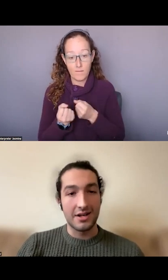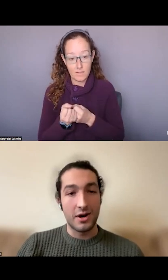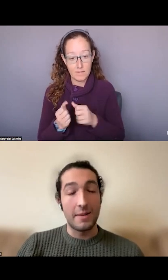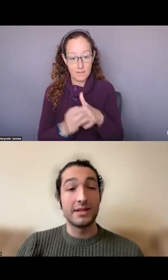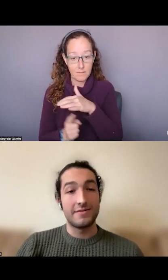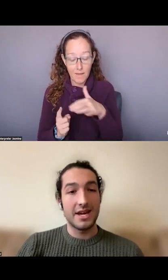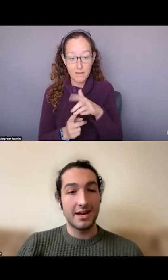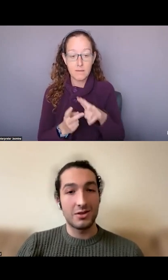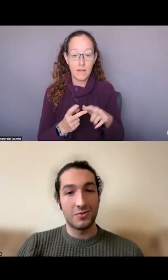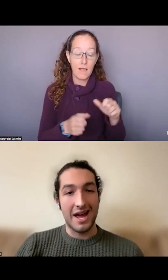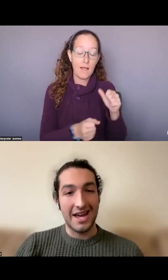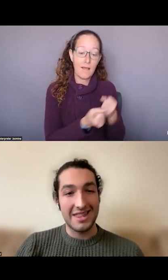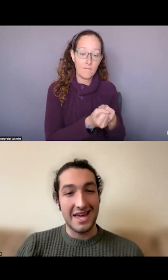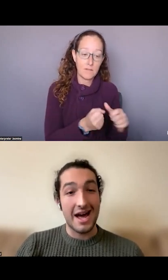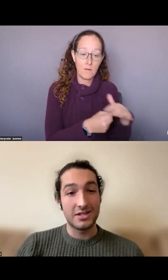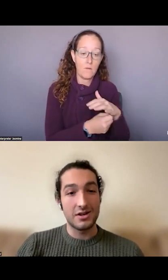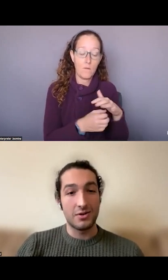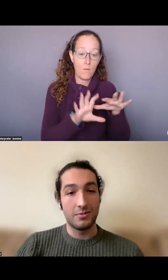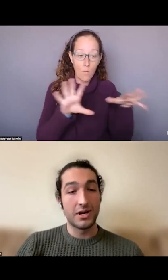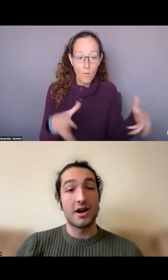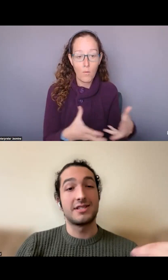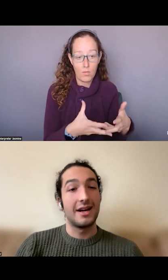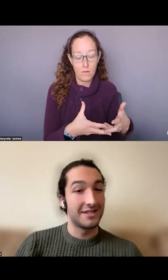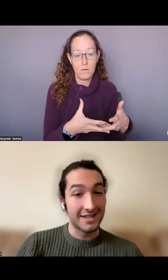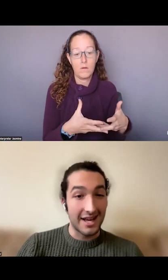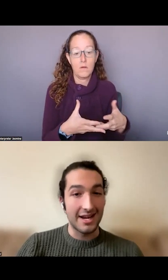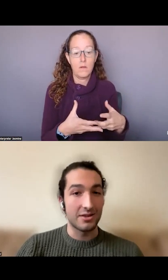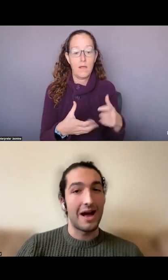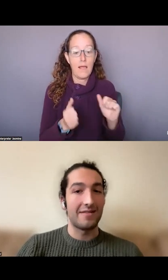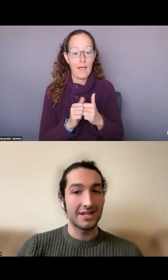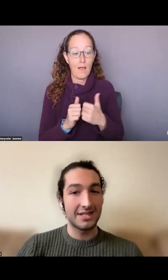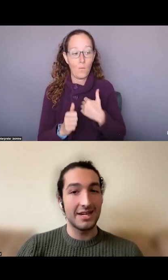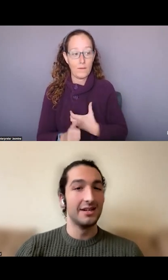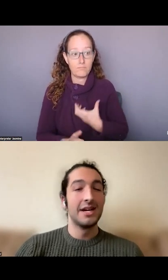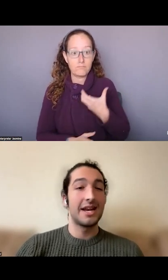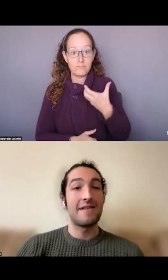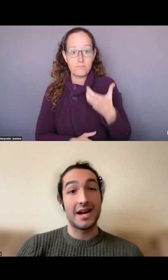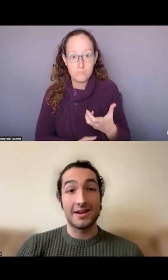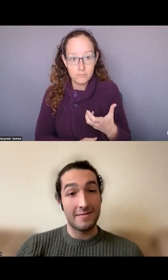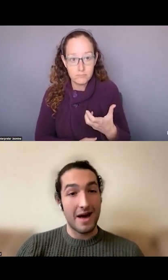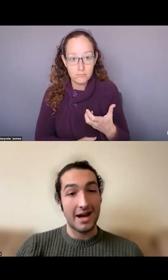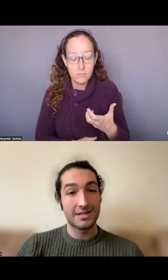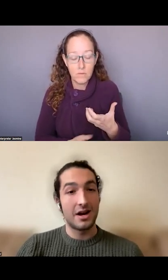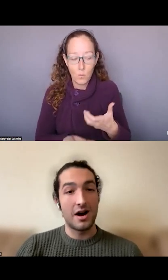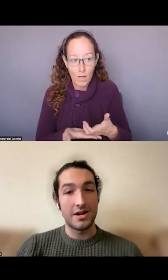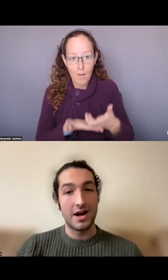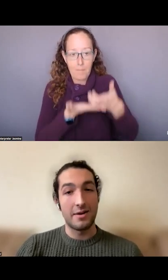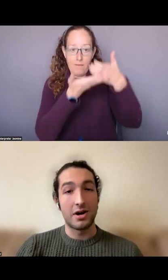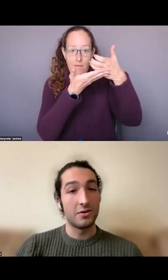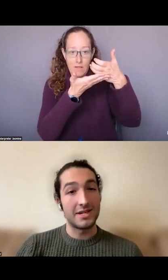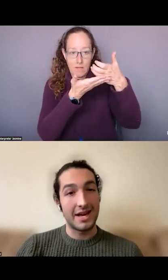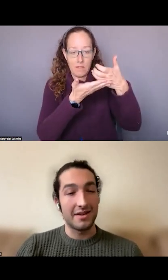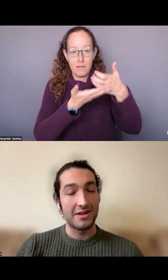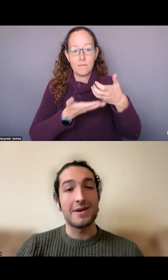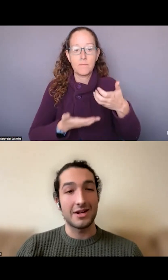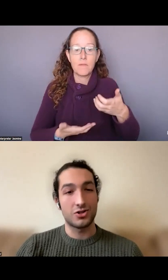on uplifting the way that putting ourselves on the line through advocacy can have negative impacts on